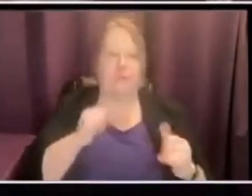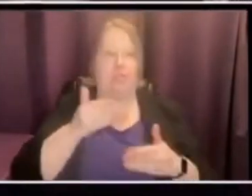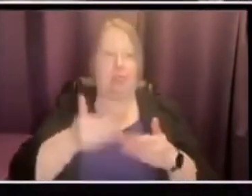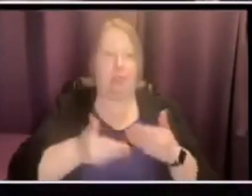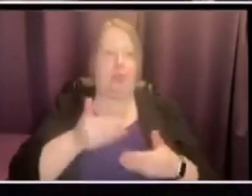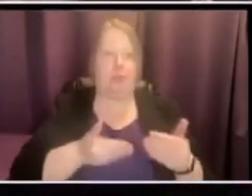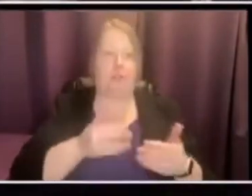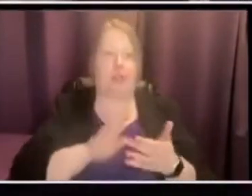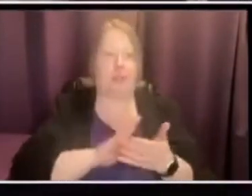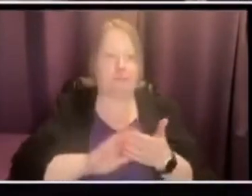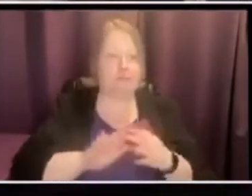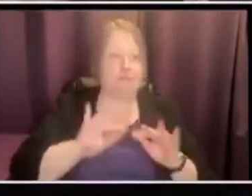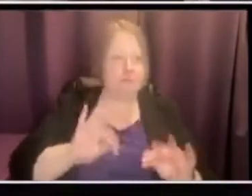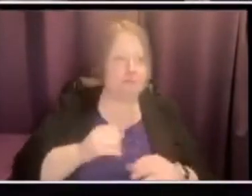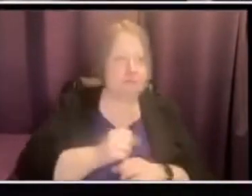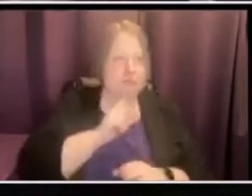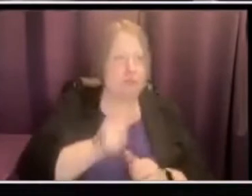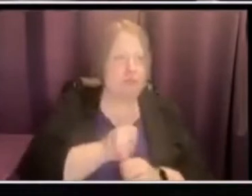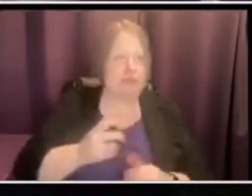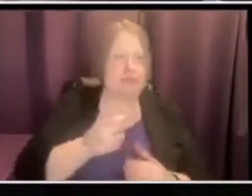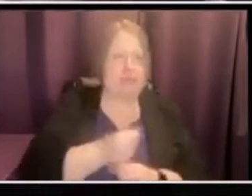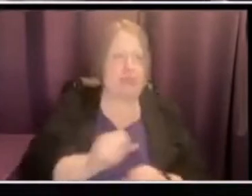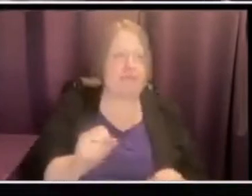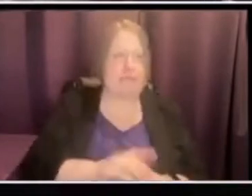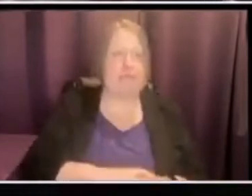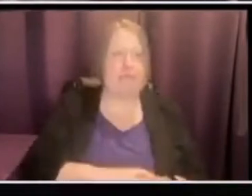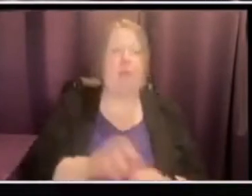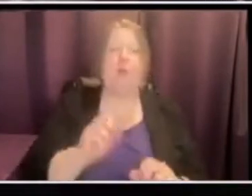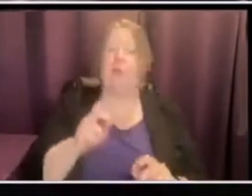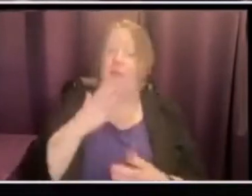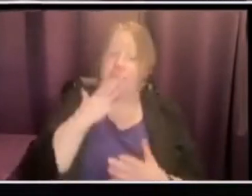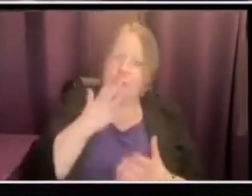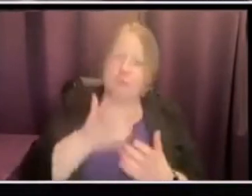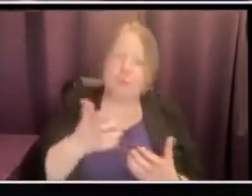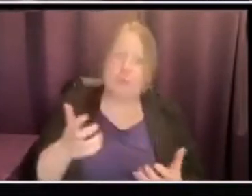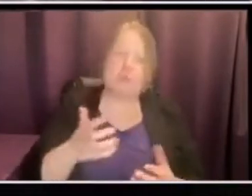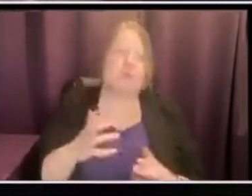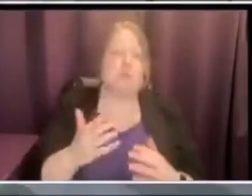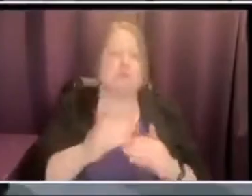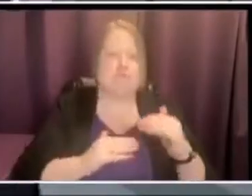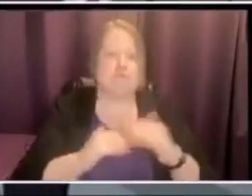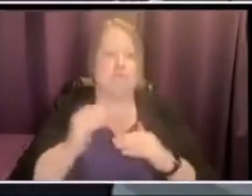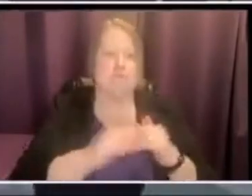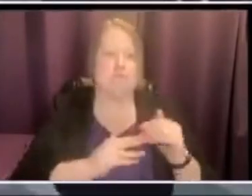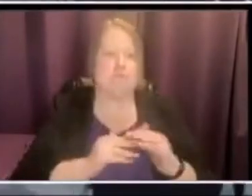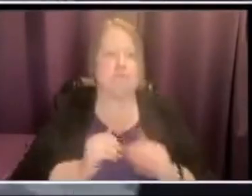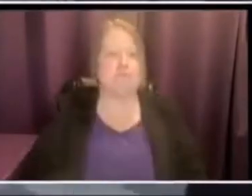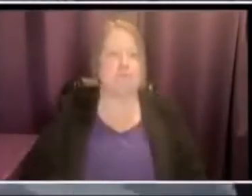Thank you very much, Mr. Vice President. Good news.